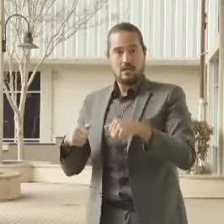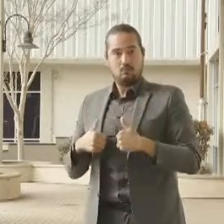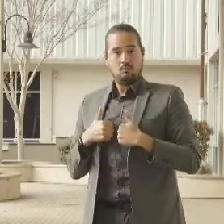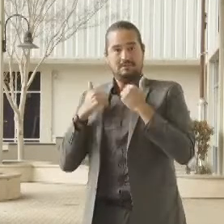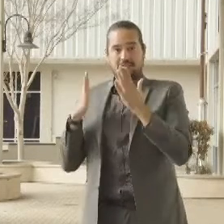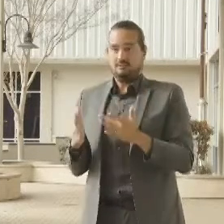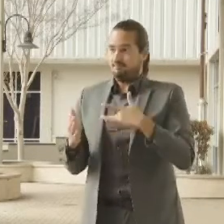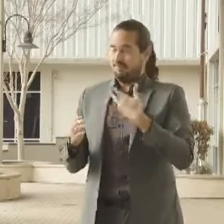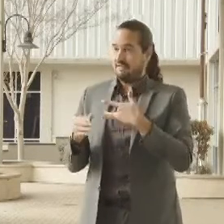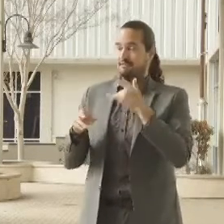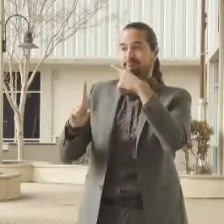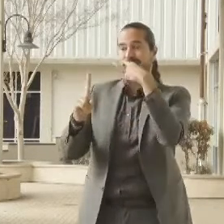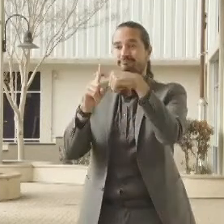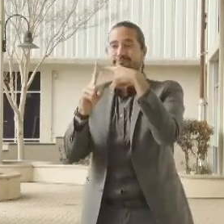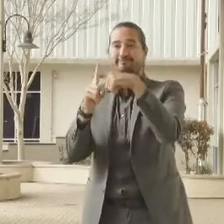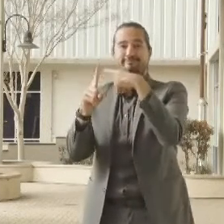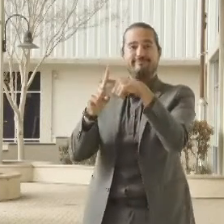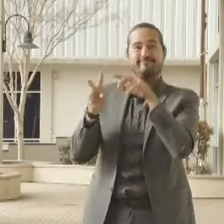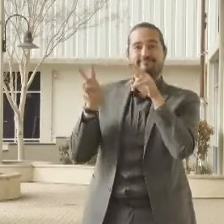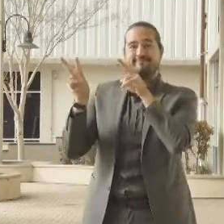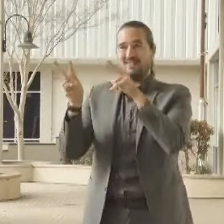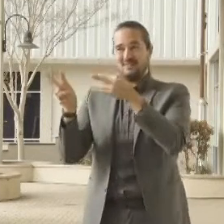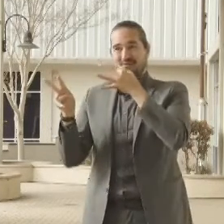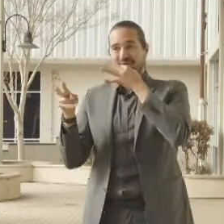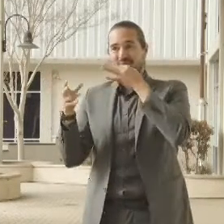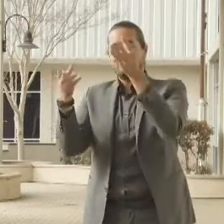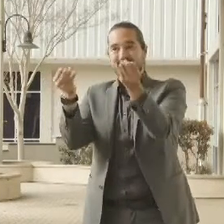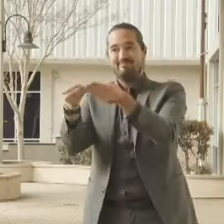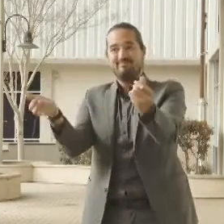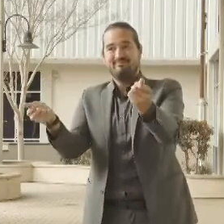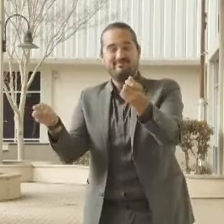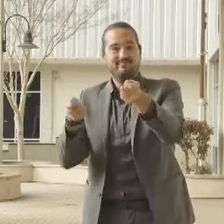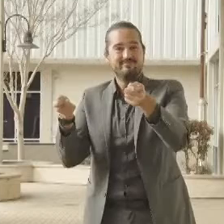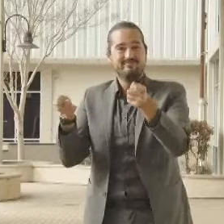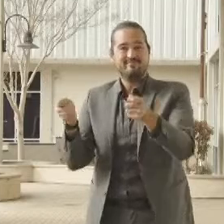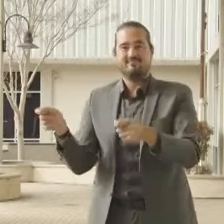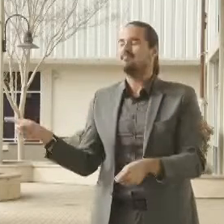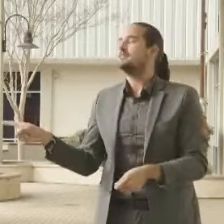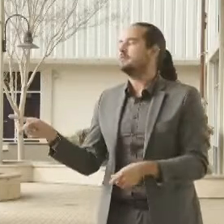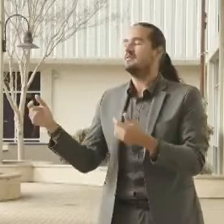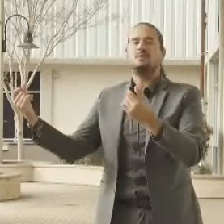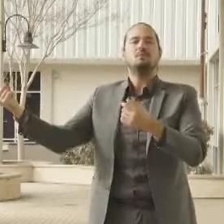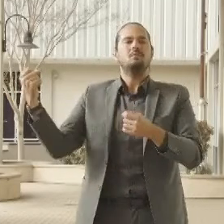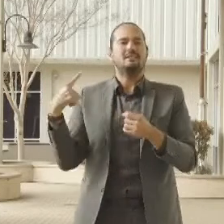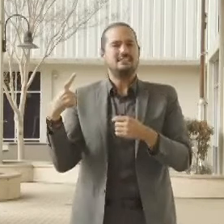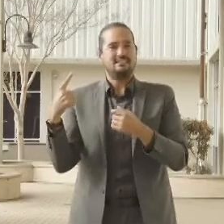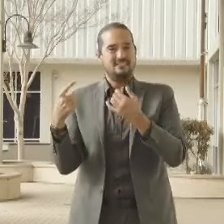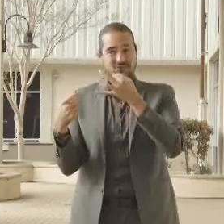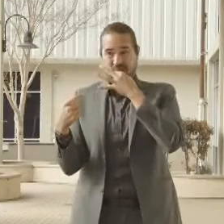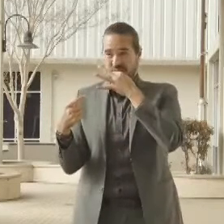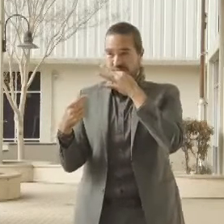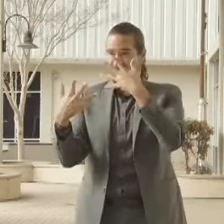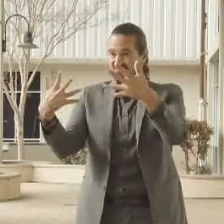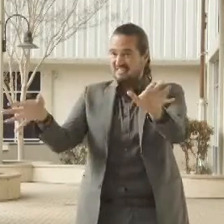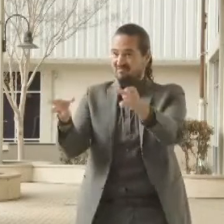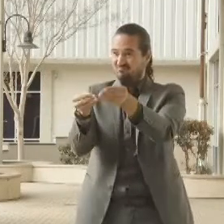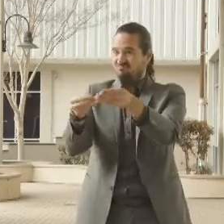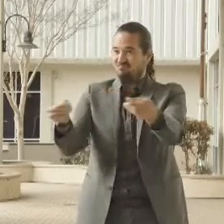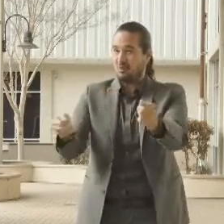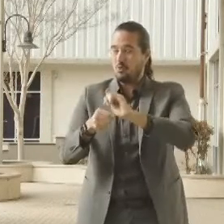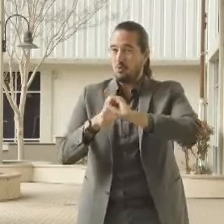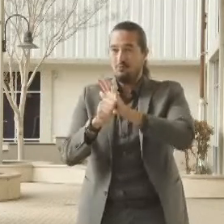end of the The question is, are we coming to the end of the pandemic? And as I was saying, what we